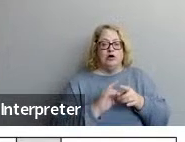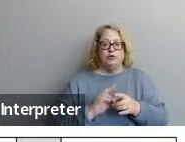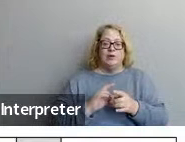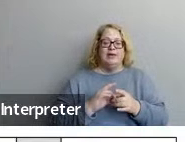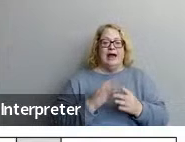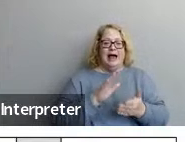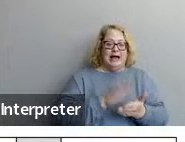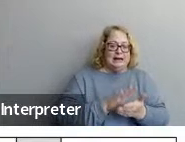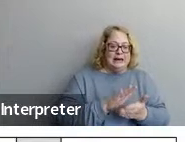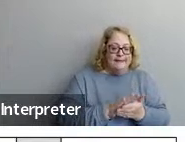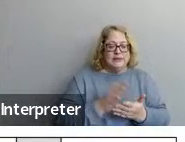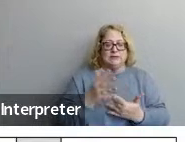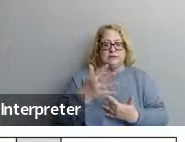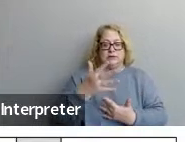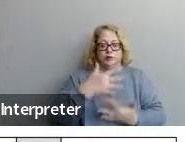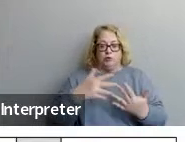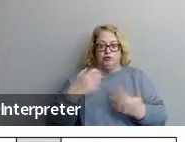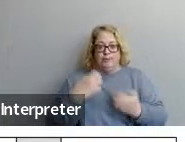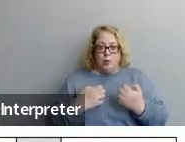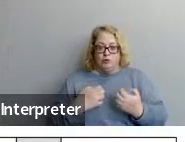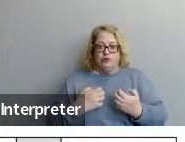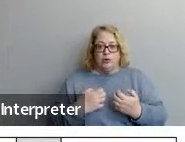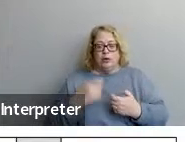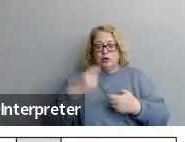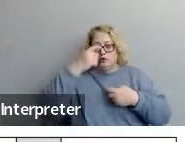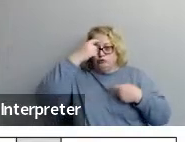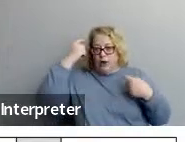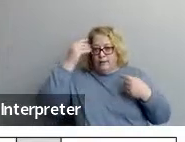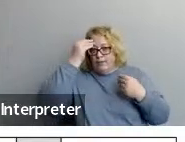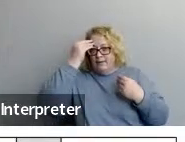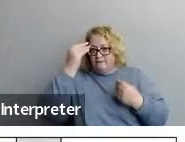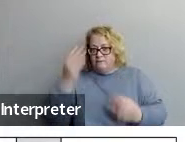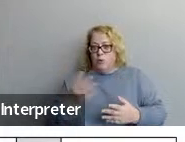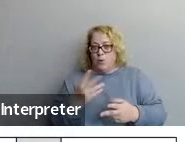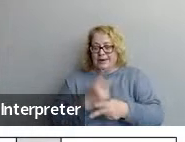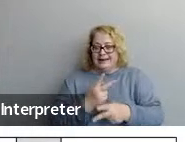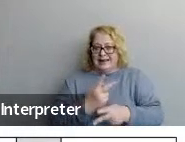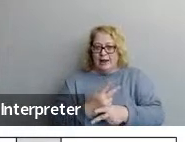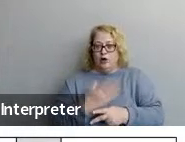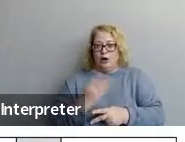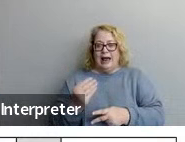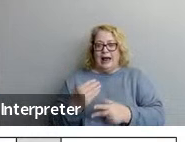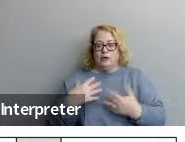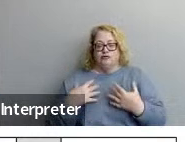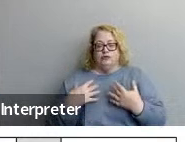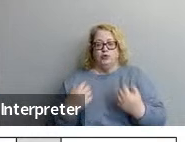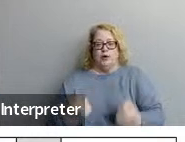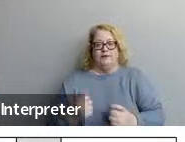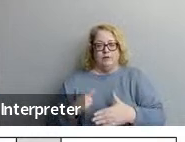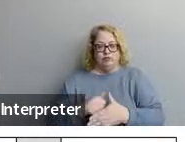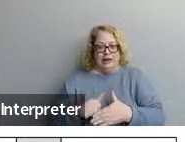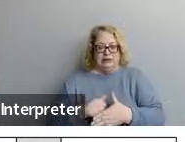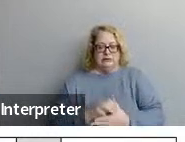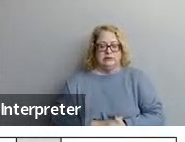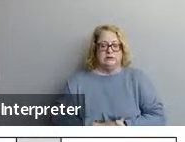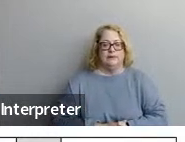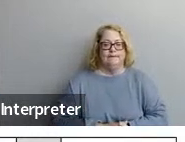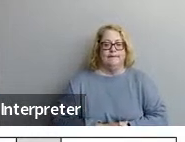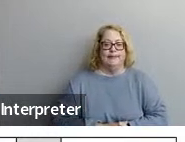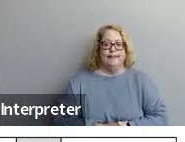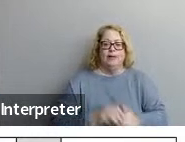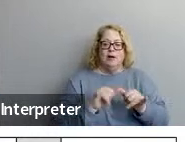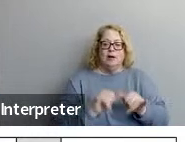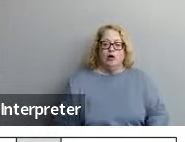an emphasis on trauma-informed care and restorative practices, just to name a few. A universal action plan